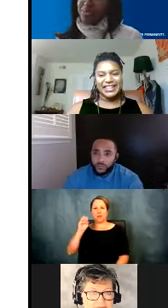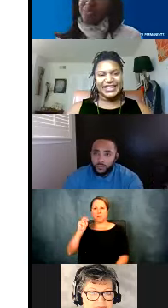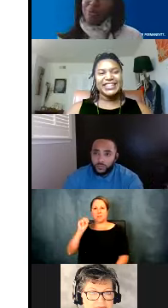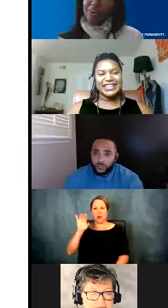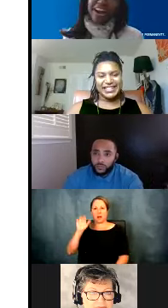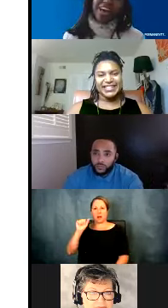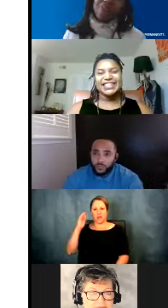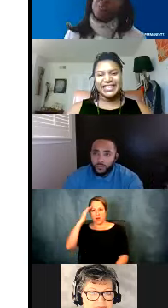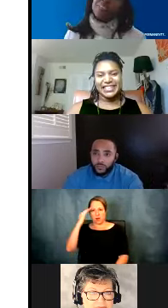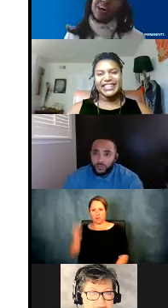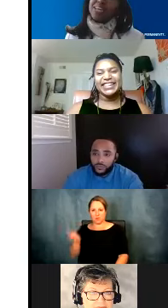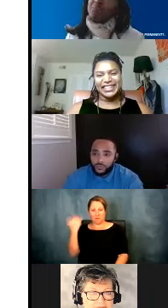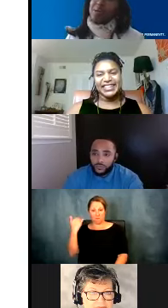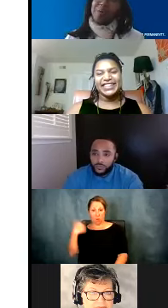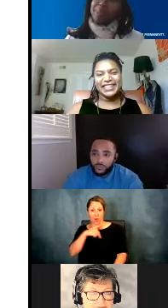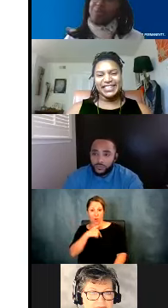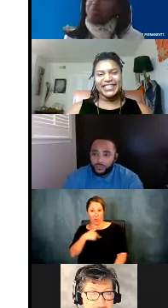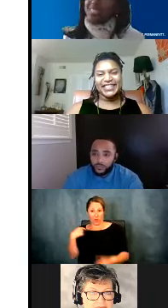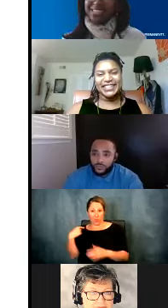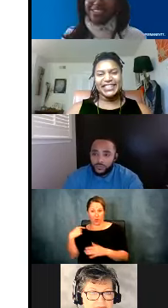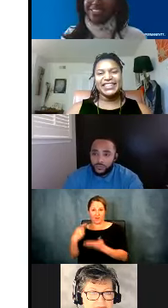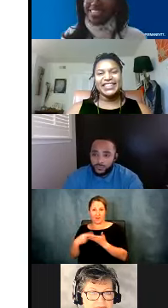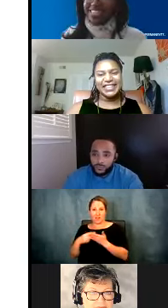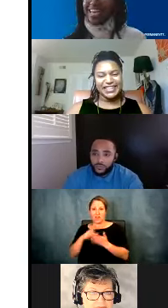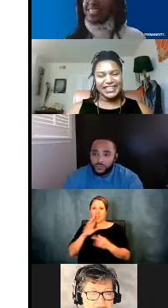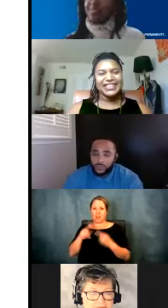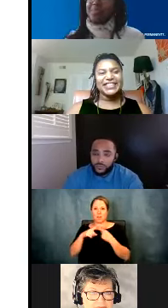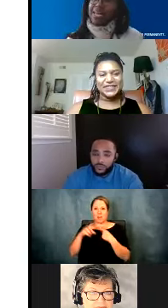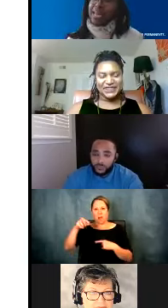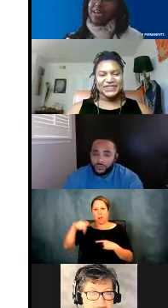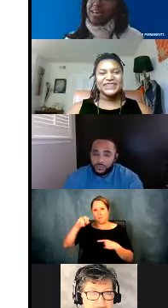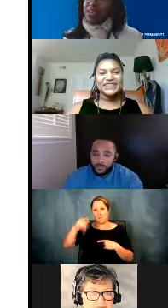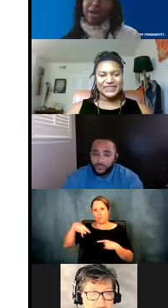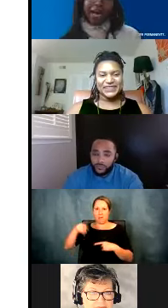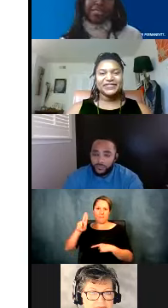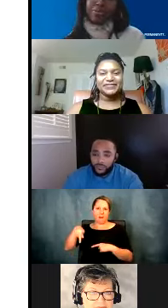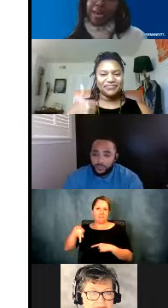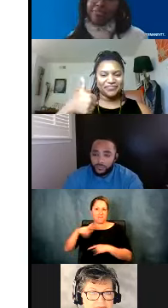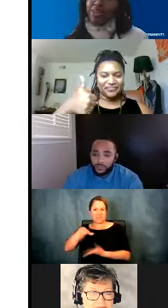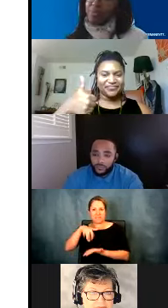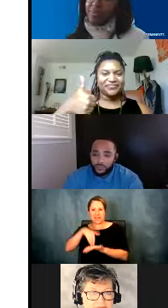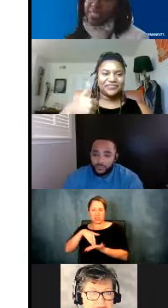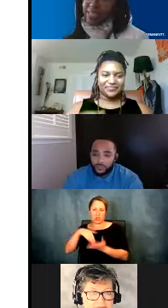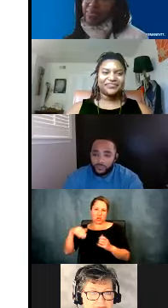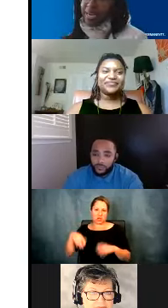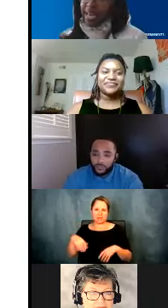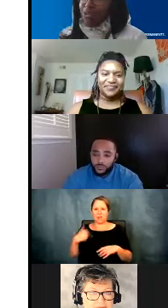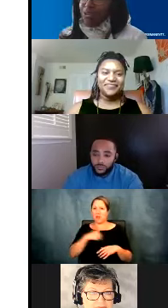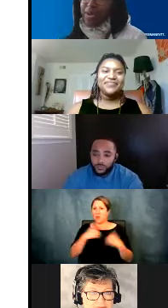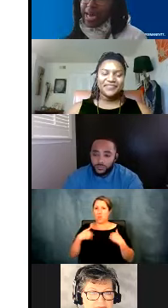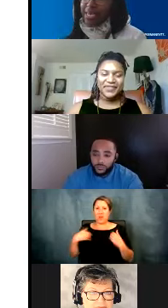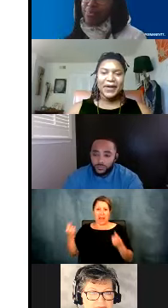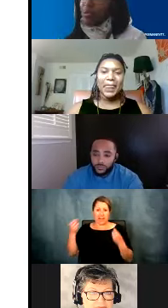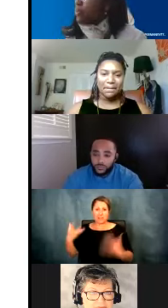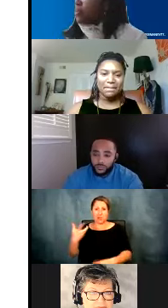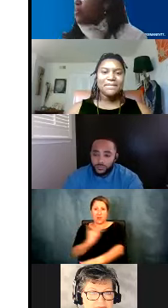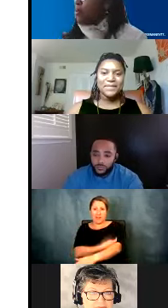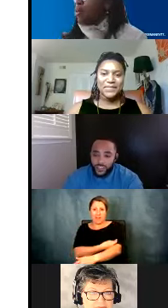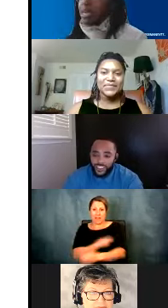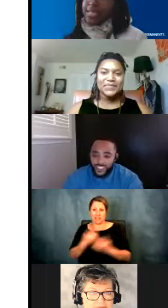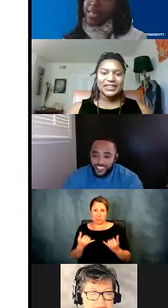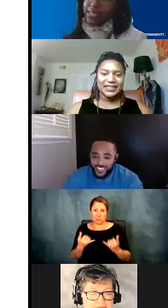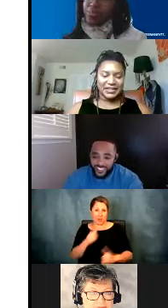conversations before, we were talking about pop-up centers and sites. I mean, like, you guys, we have so many vaccines right now. You do not need an appointment.